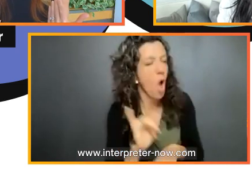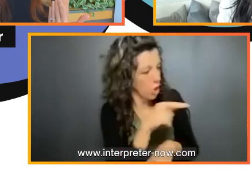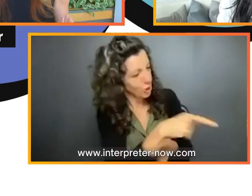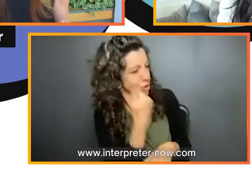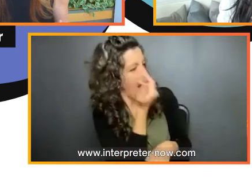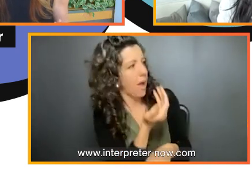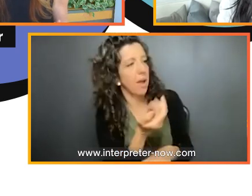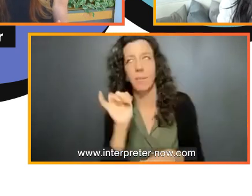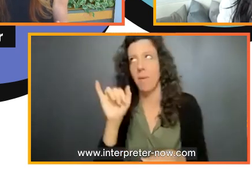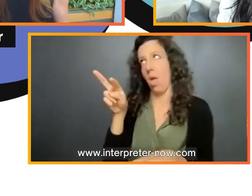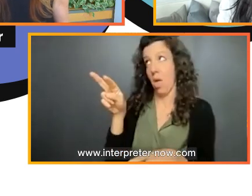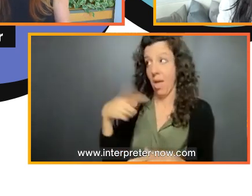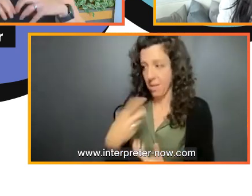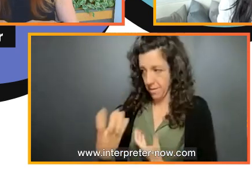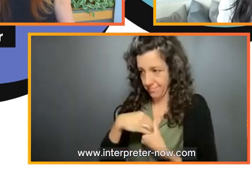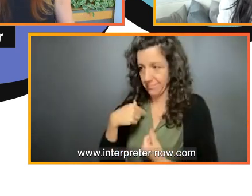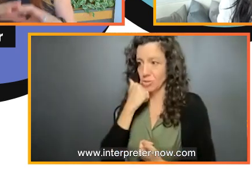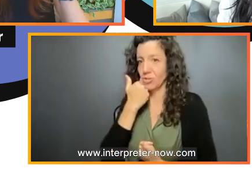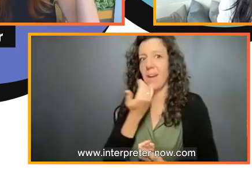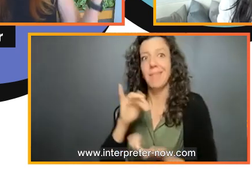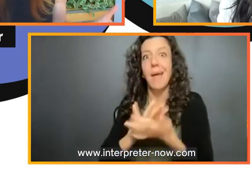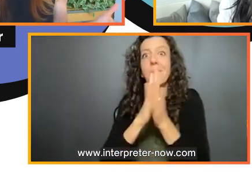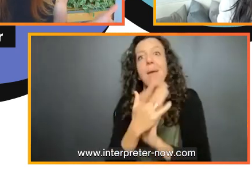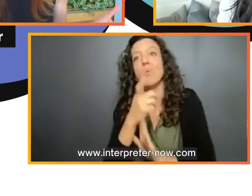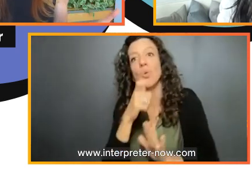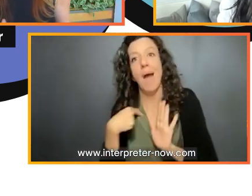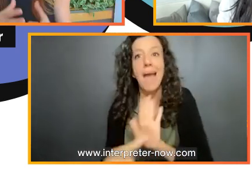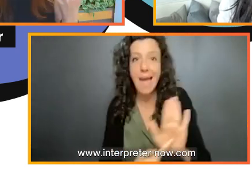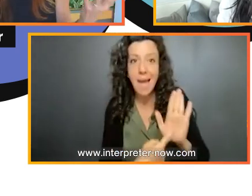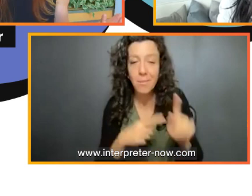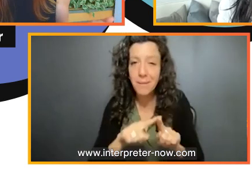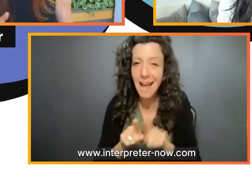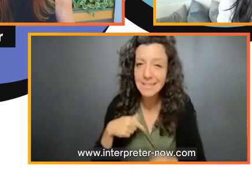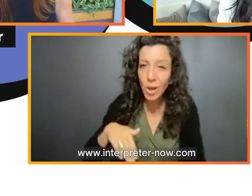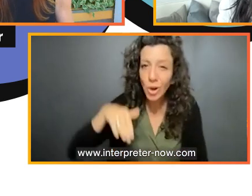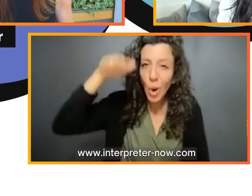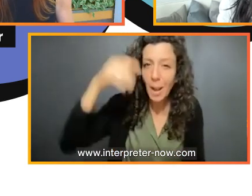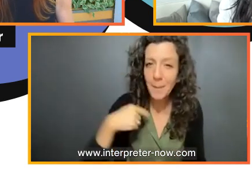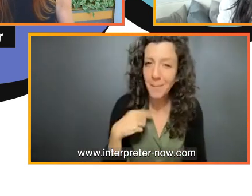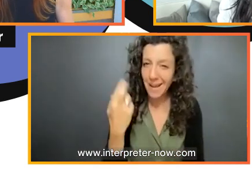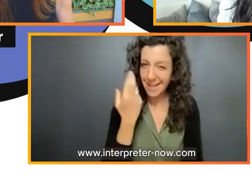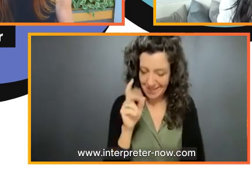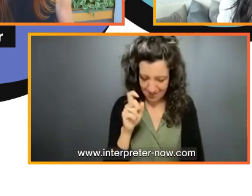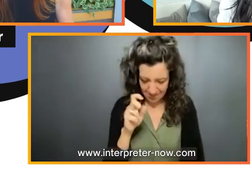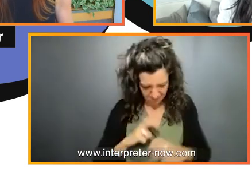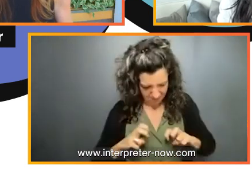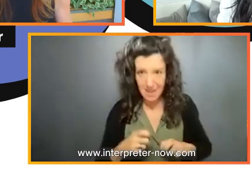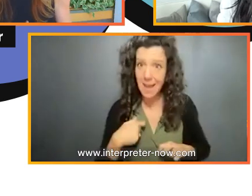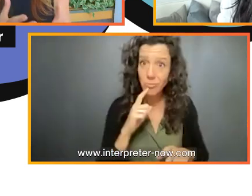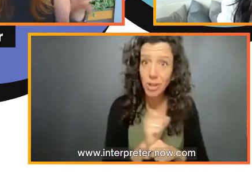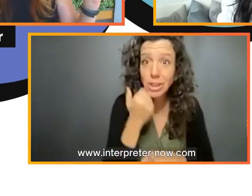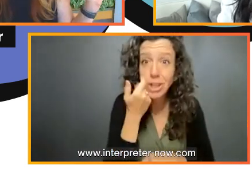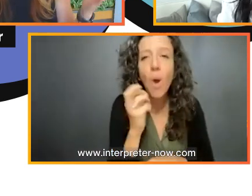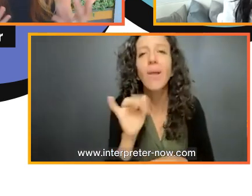to internalize that I am shy. That became a part of who I am. But as I'm growing up, I'm like, wait a minute, am I shy? Am I shy? Or is that